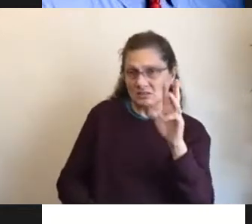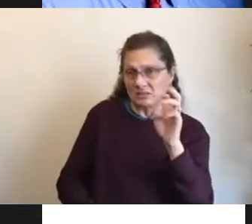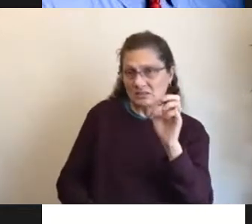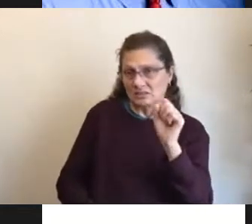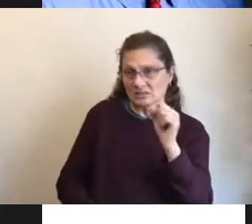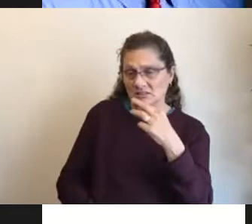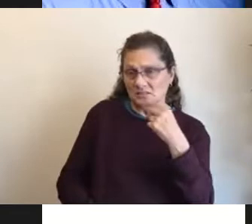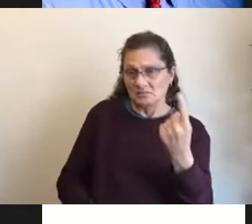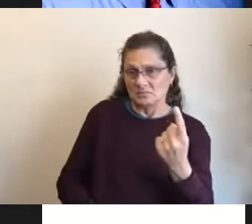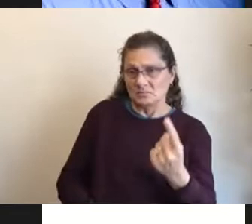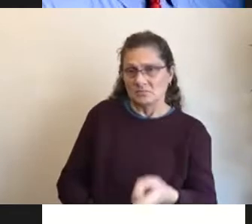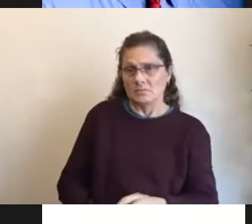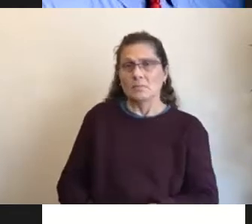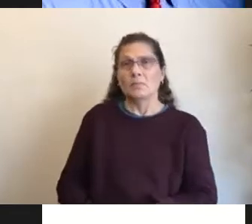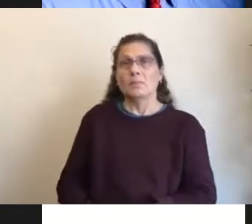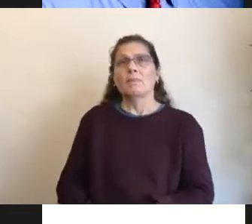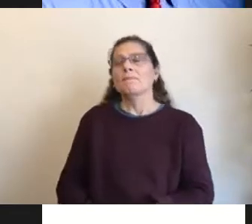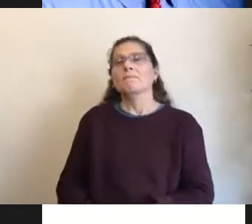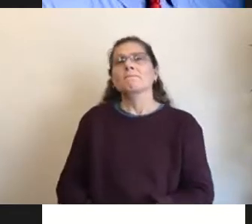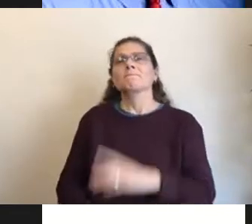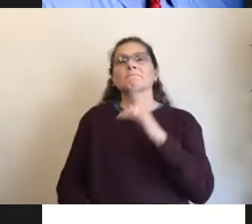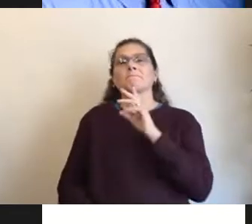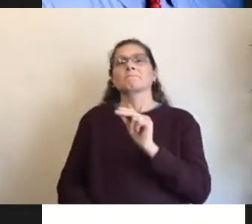No, I think that was a good summary.